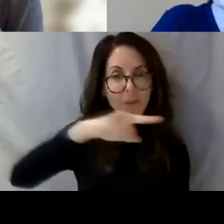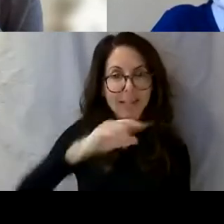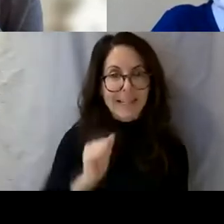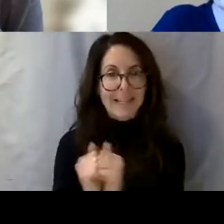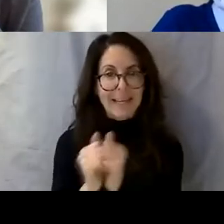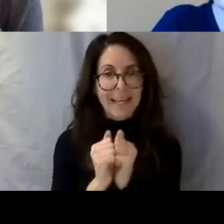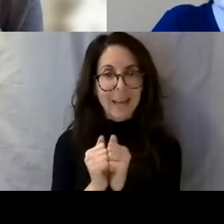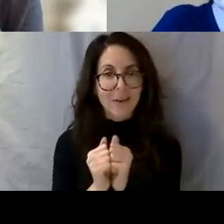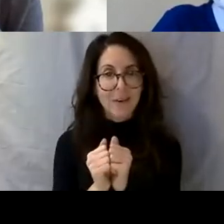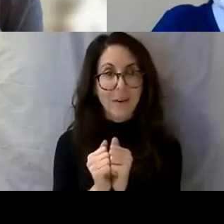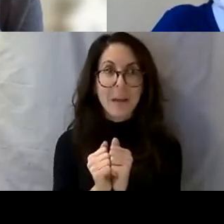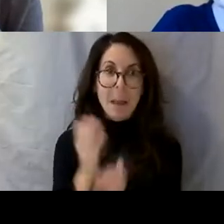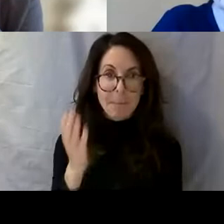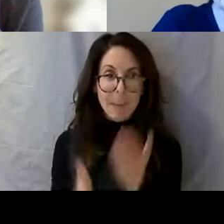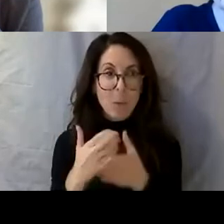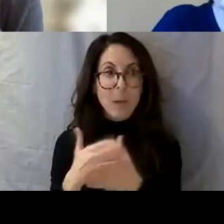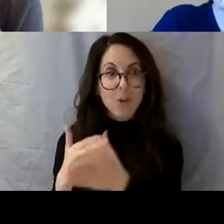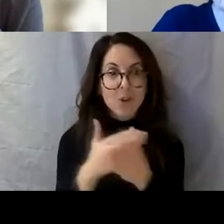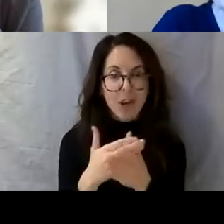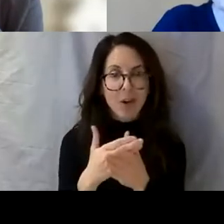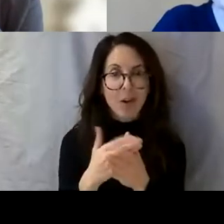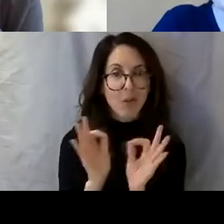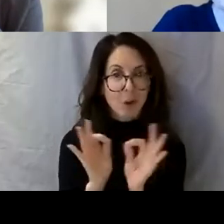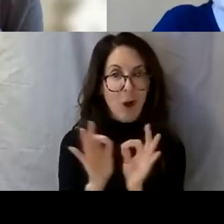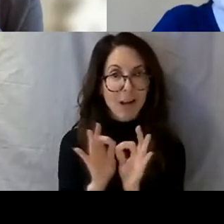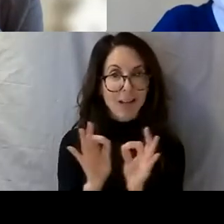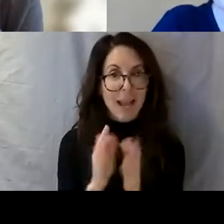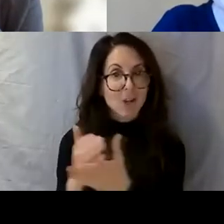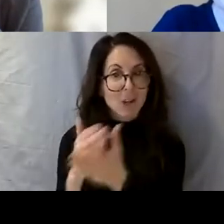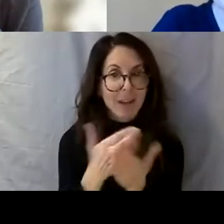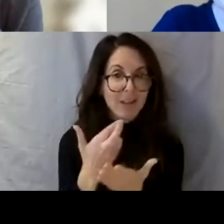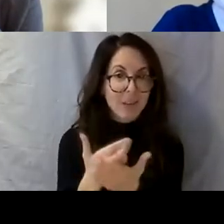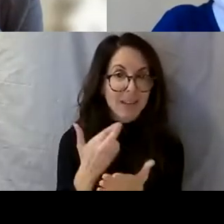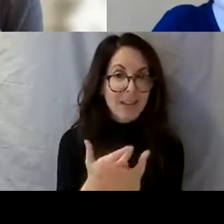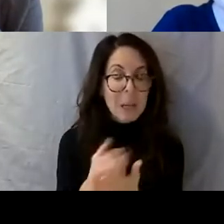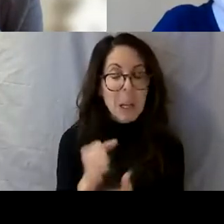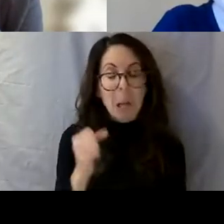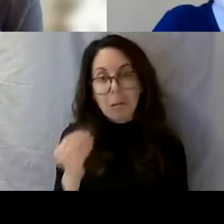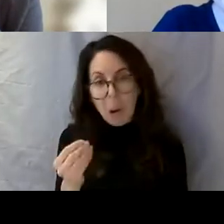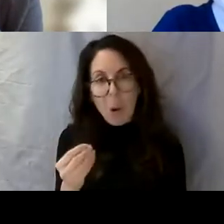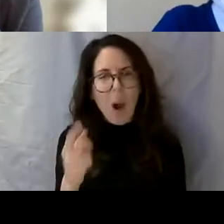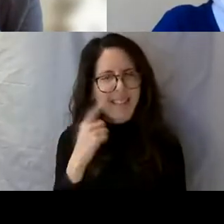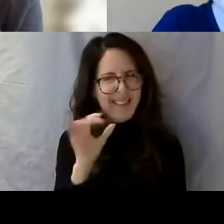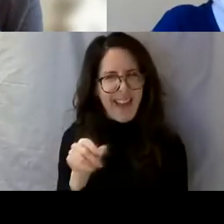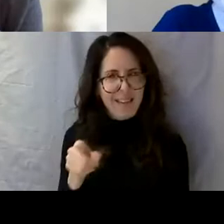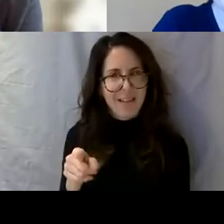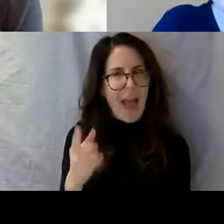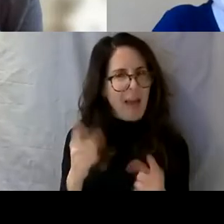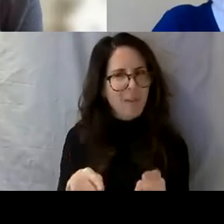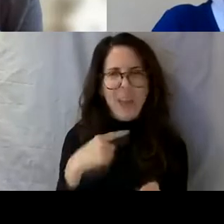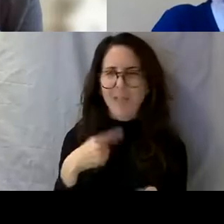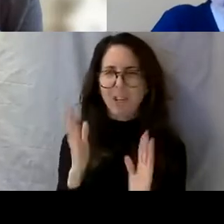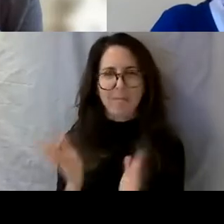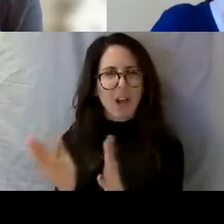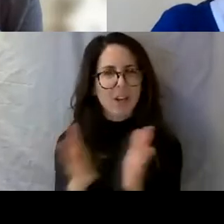and afford doing so and sharing resources. So that's another thing that needs to happen. We need to talk to each other